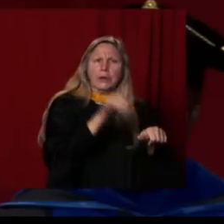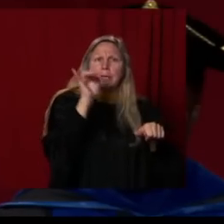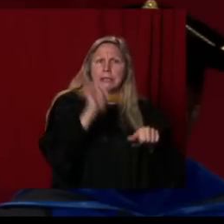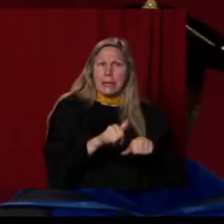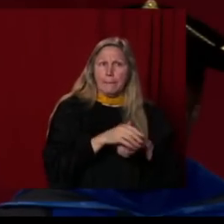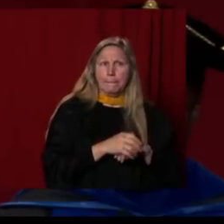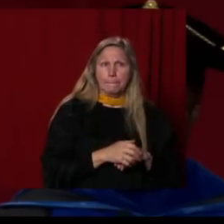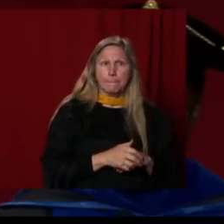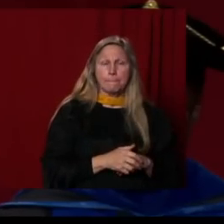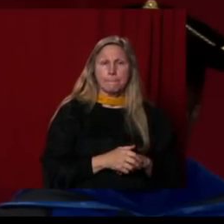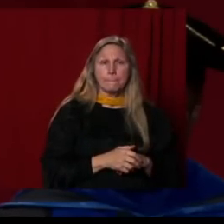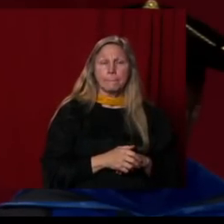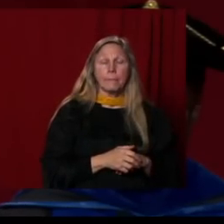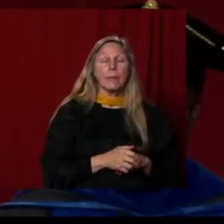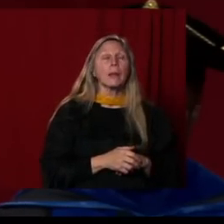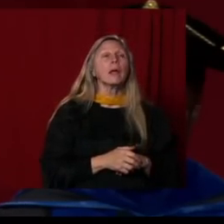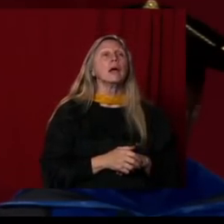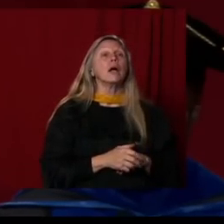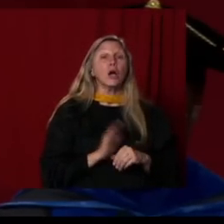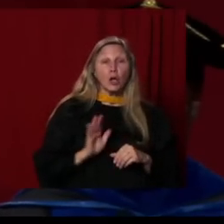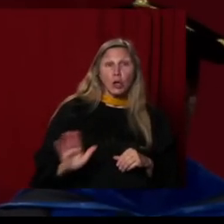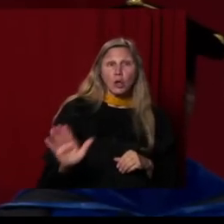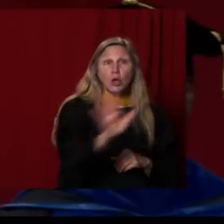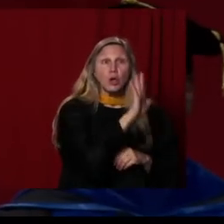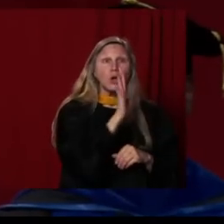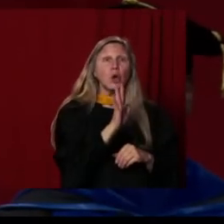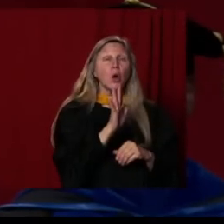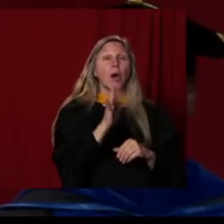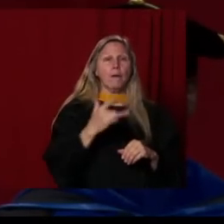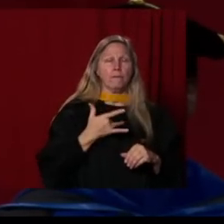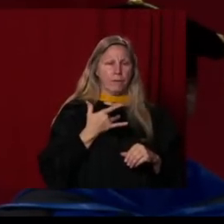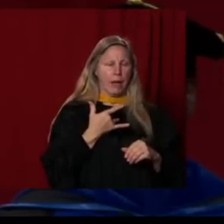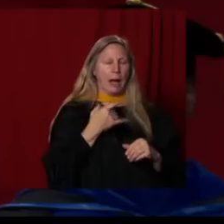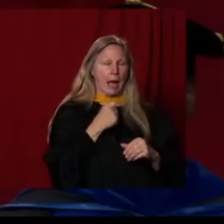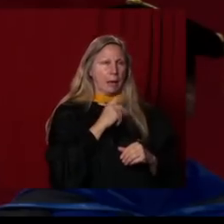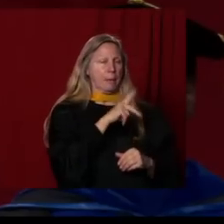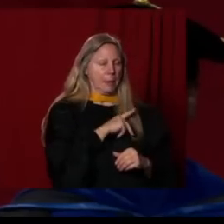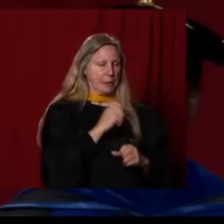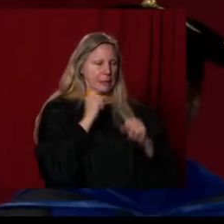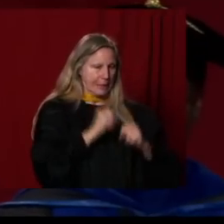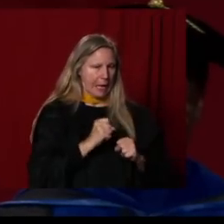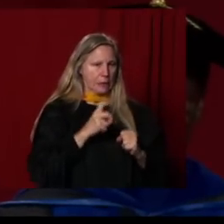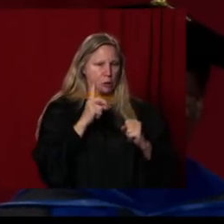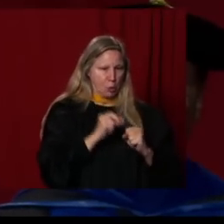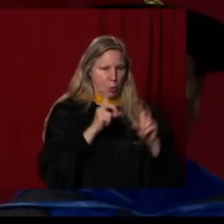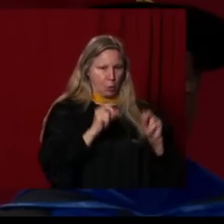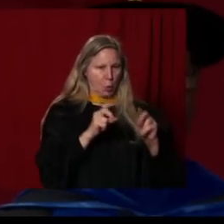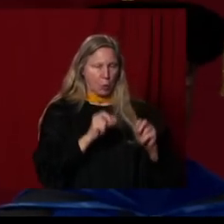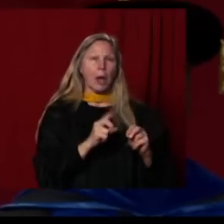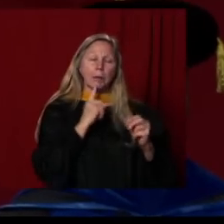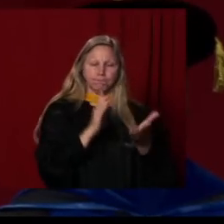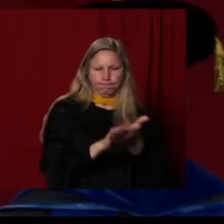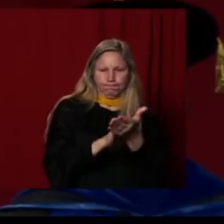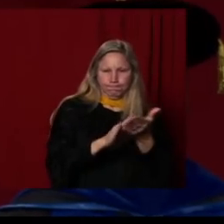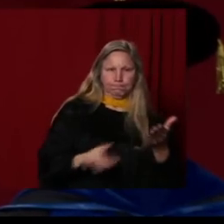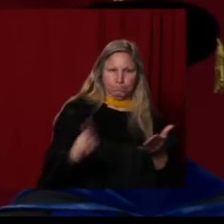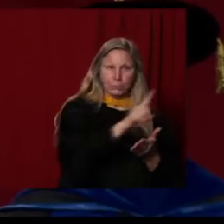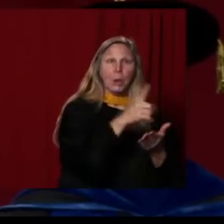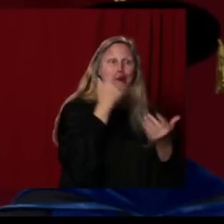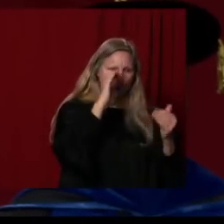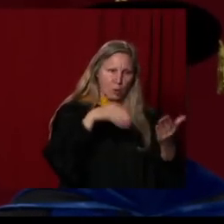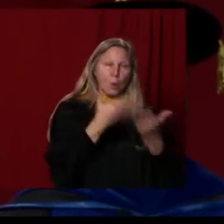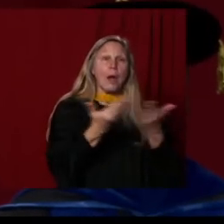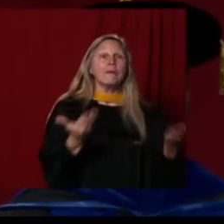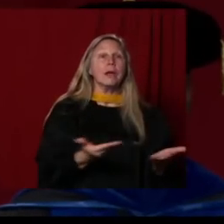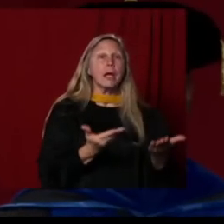forward. I applaud the very strong sense of personal discipline and initiative it took for you to arrive at this point